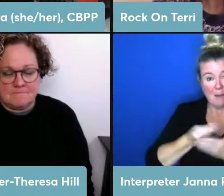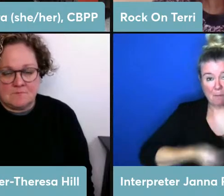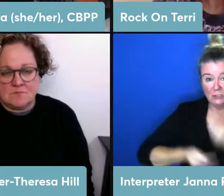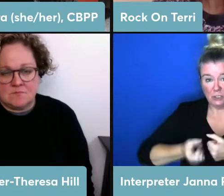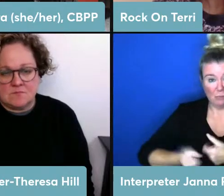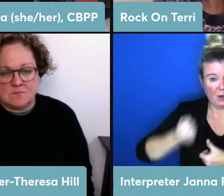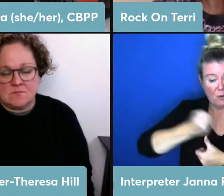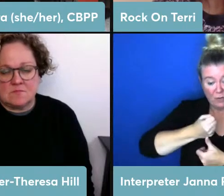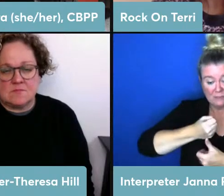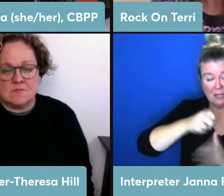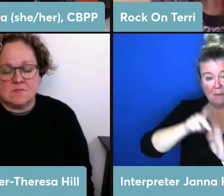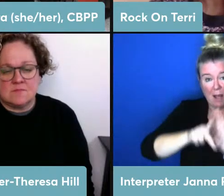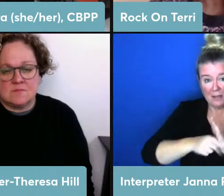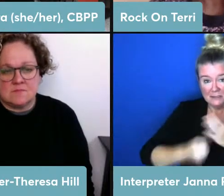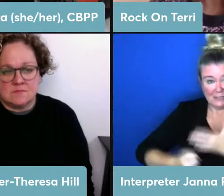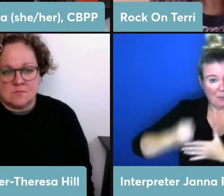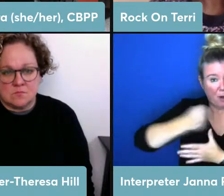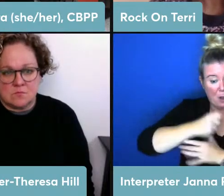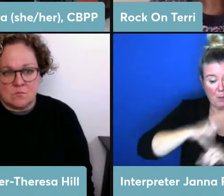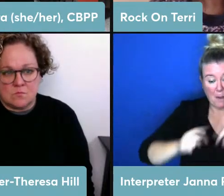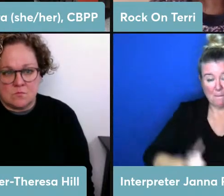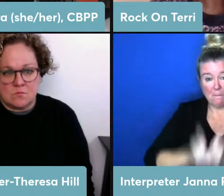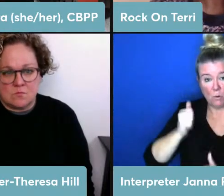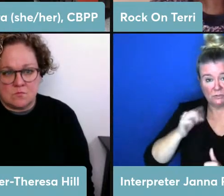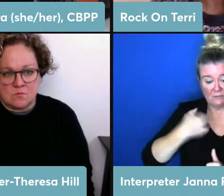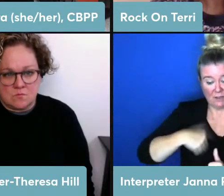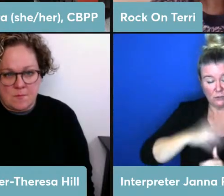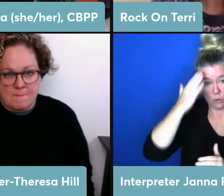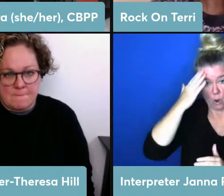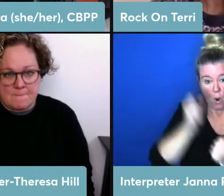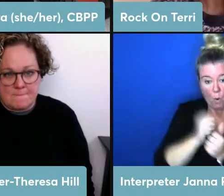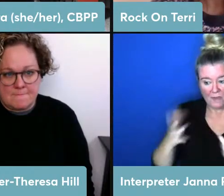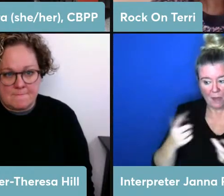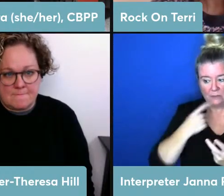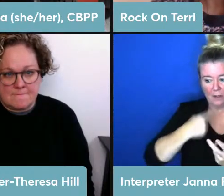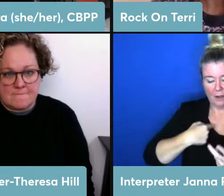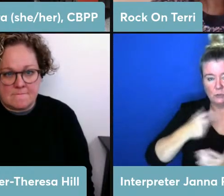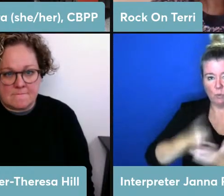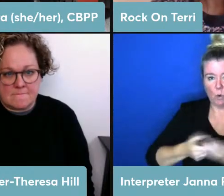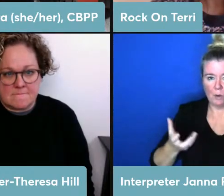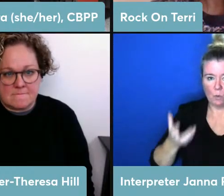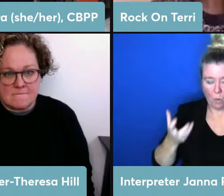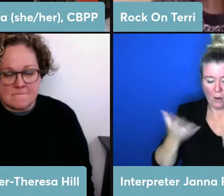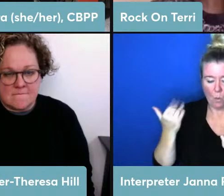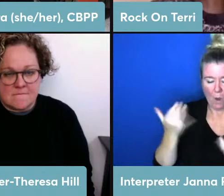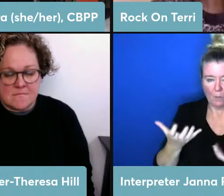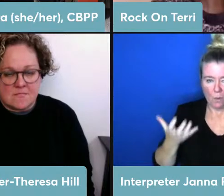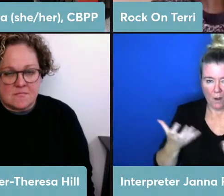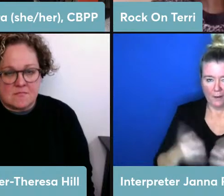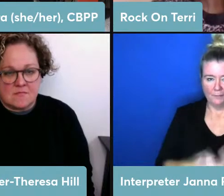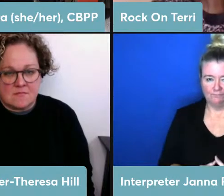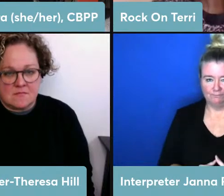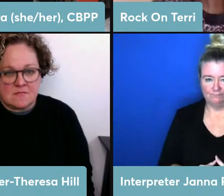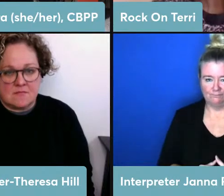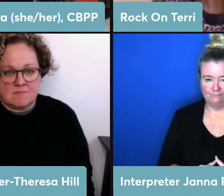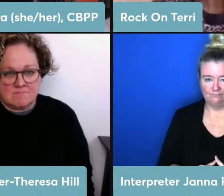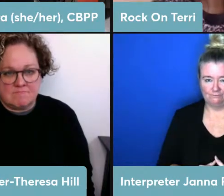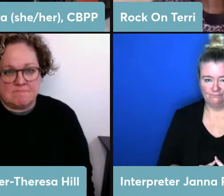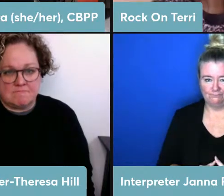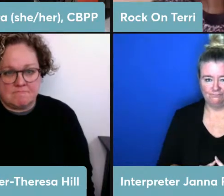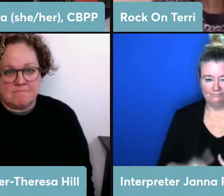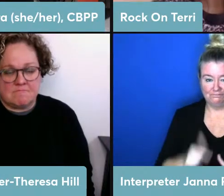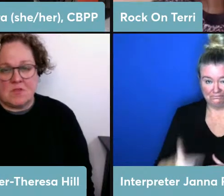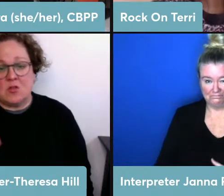they have policy priorities, but most of us know without being told what we want and why we want it. So